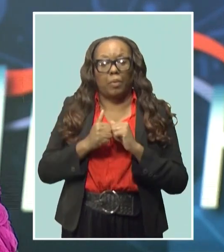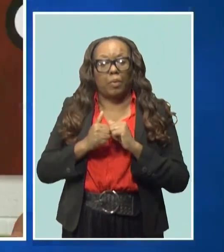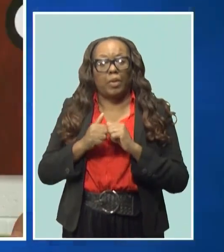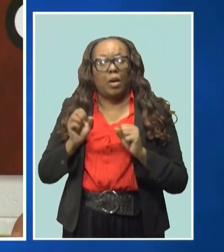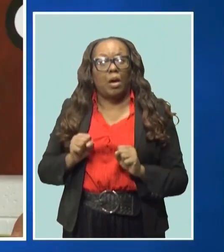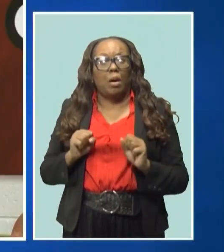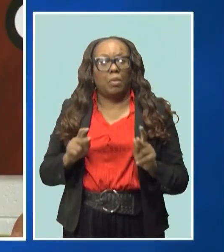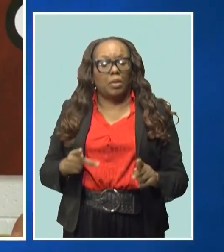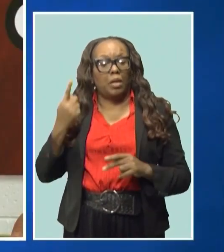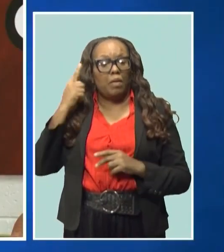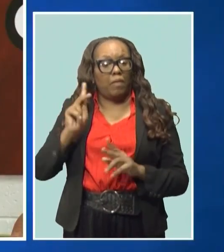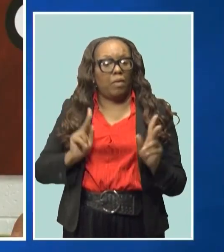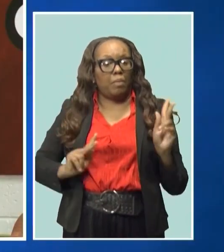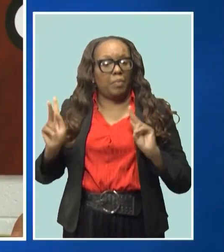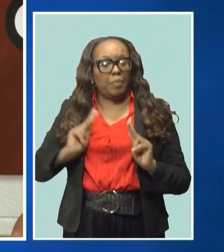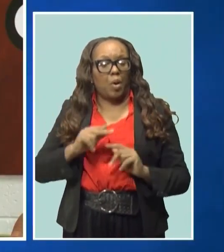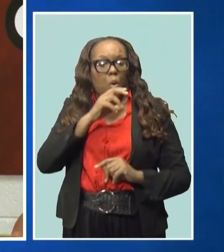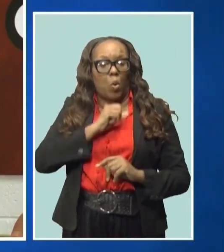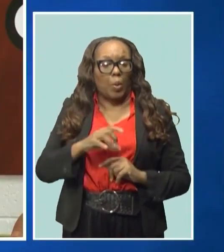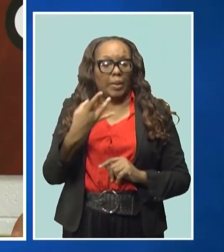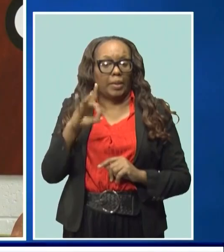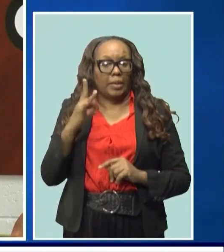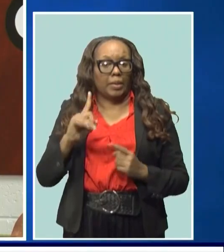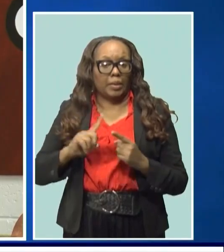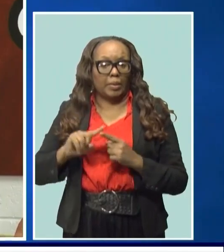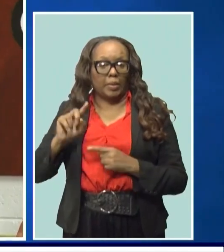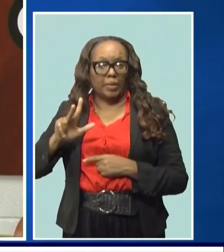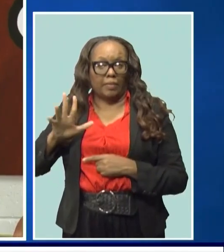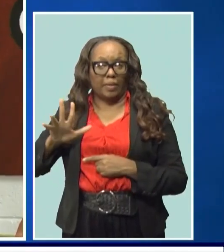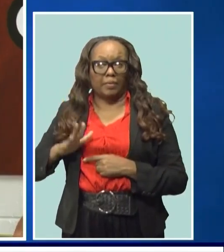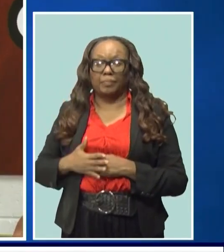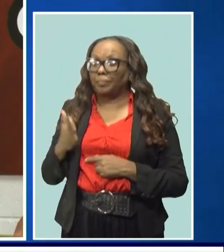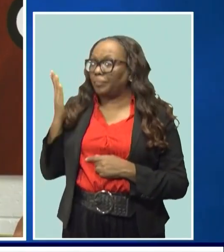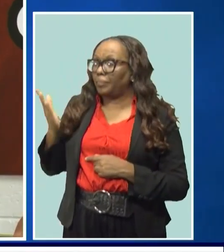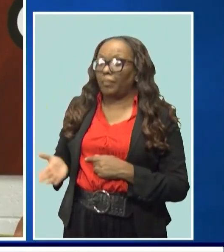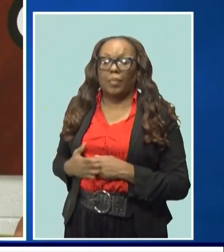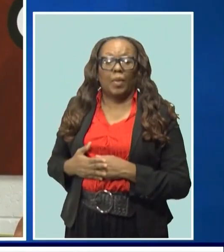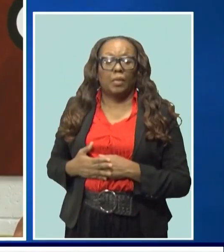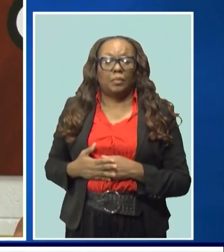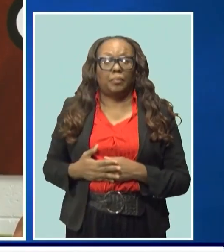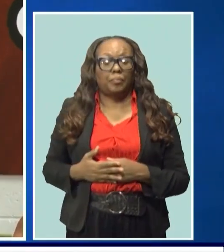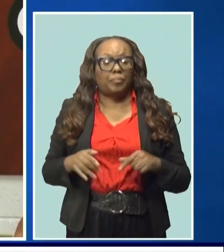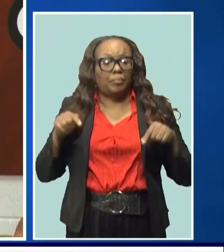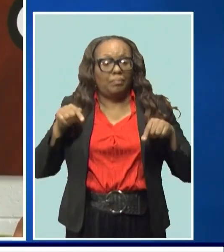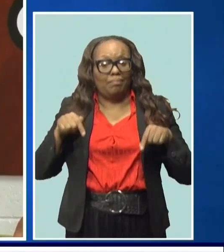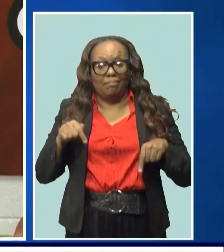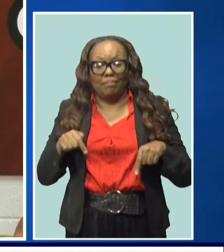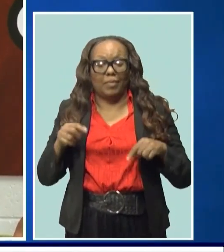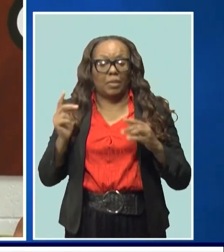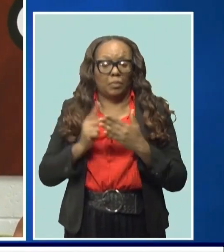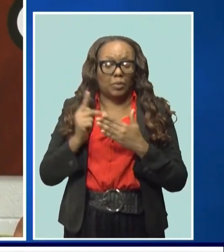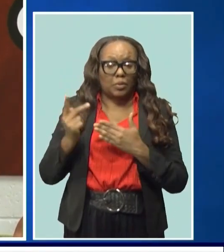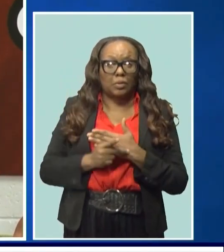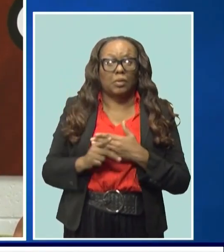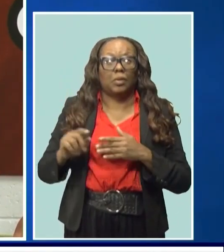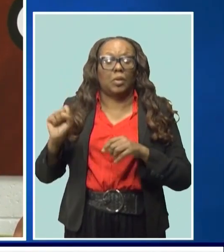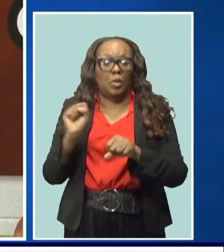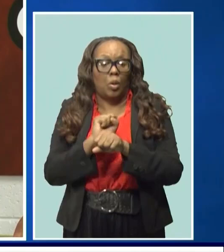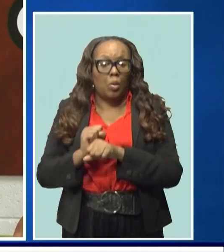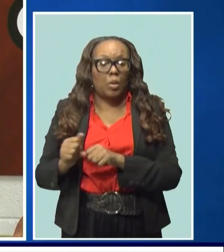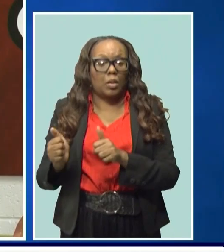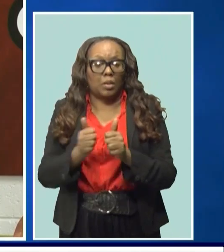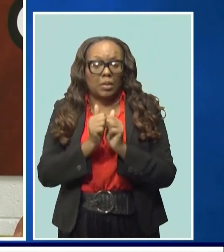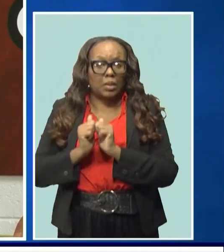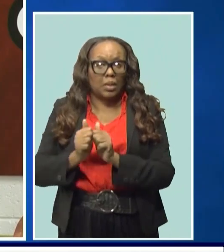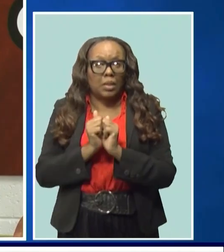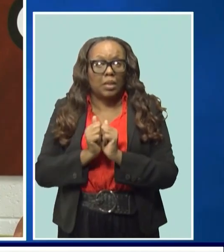This commitment, this collaboration, this volunteerism to work together to try